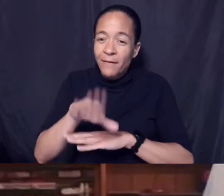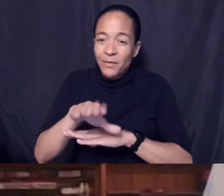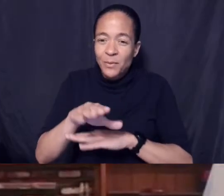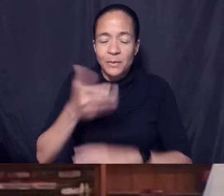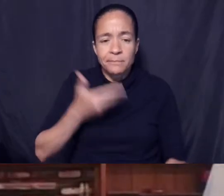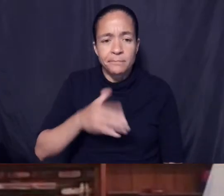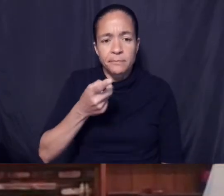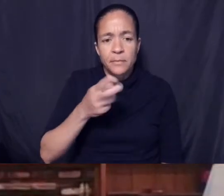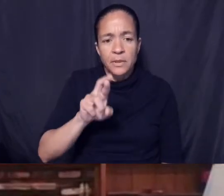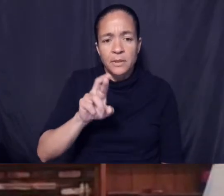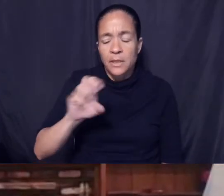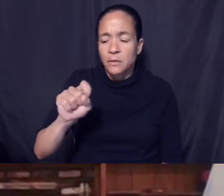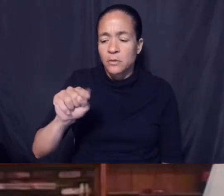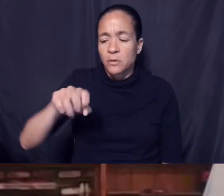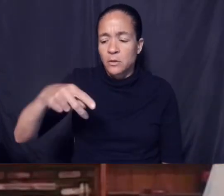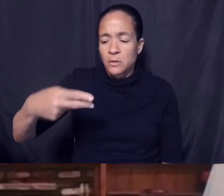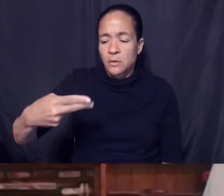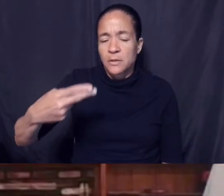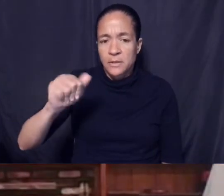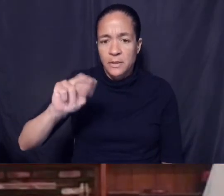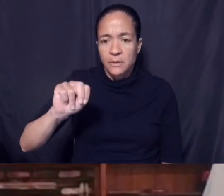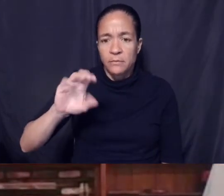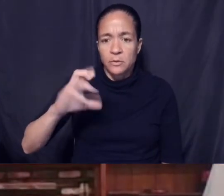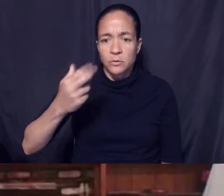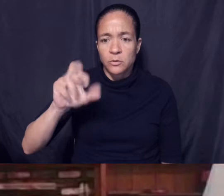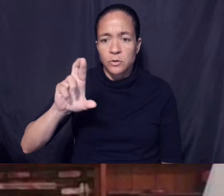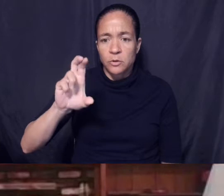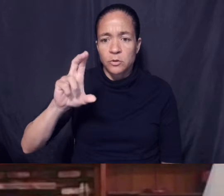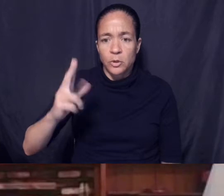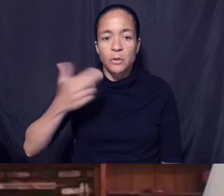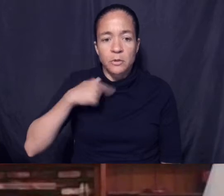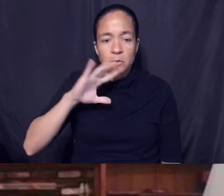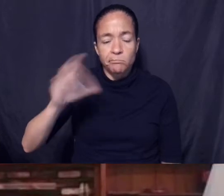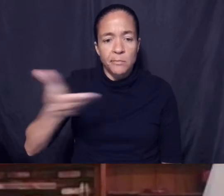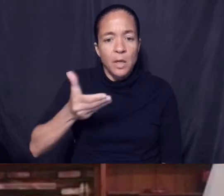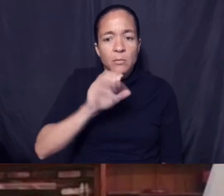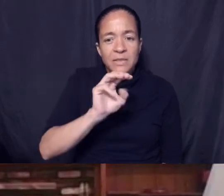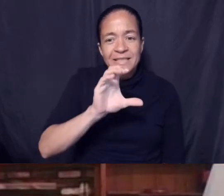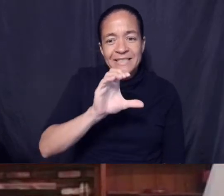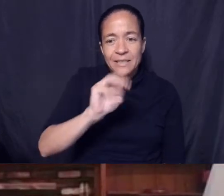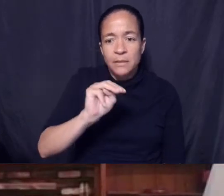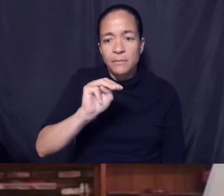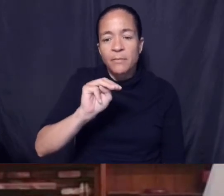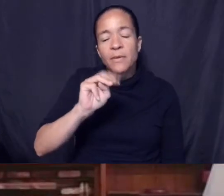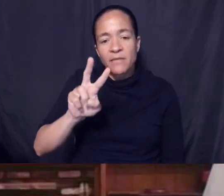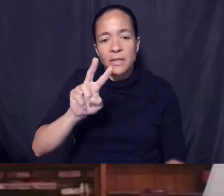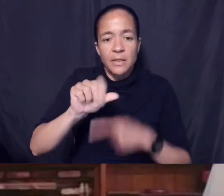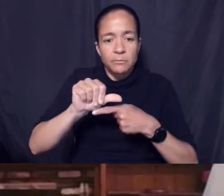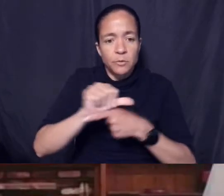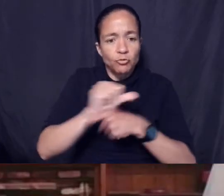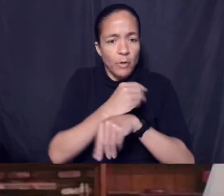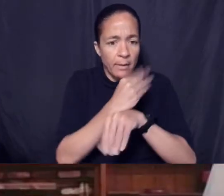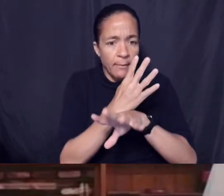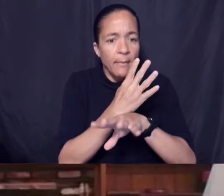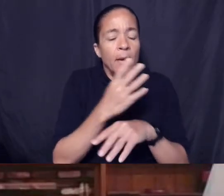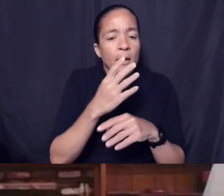Good afternoon. I'm Dr. Stephen Church and would like to welcome you to our CME webinar sponsored by Kentucky